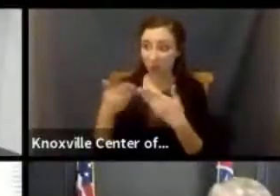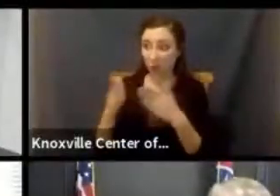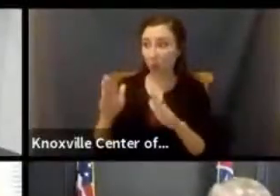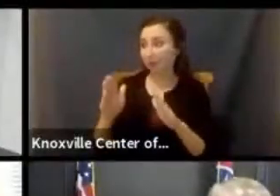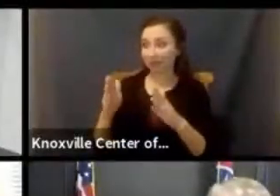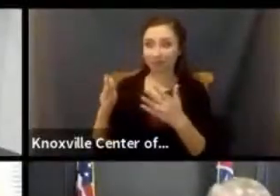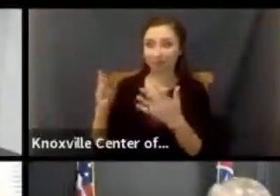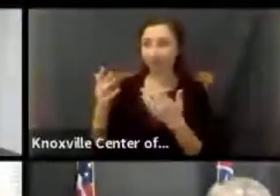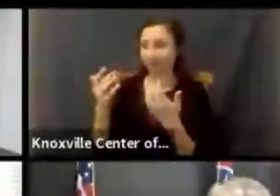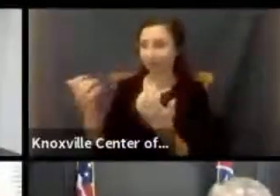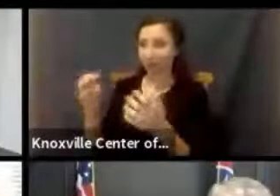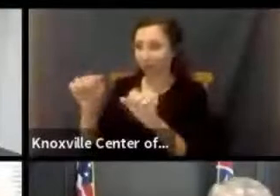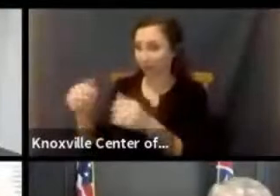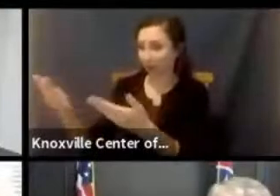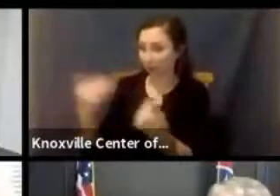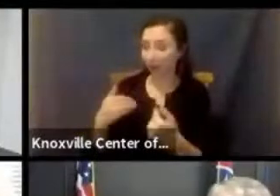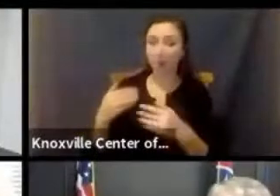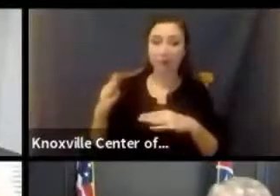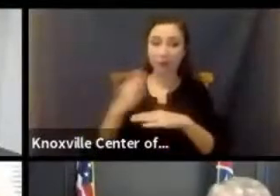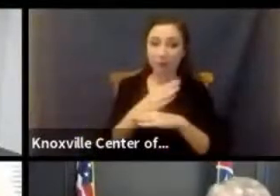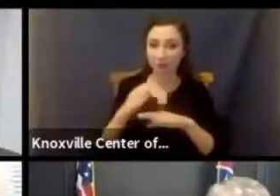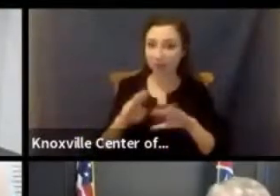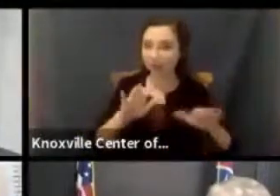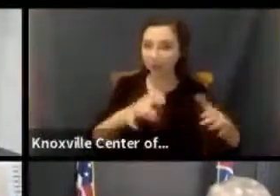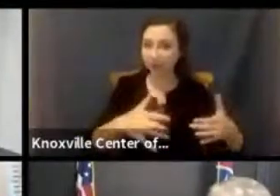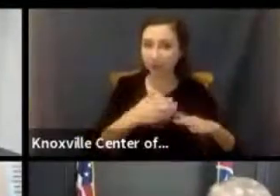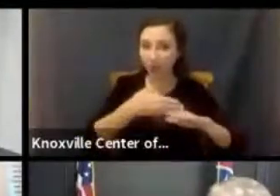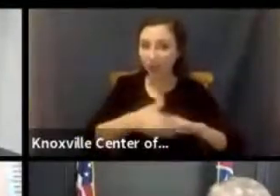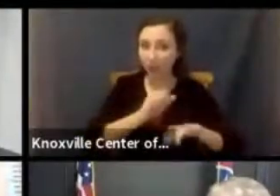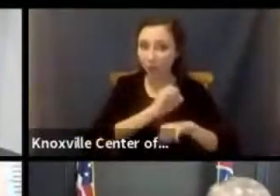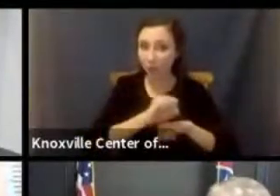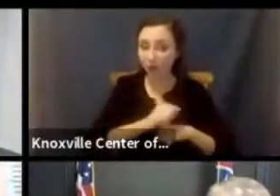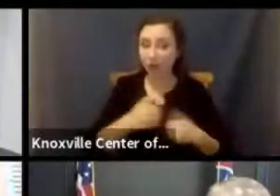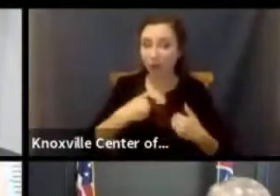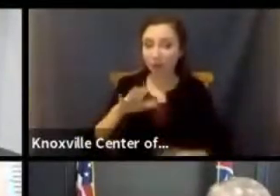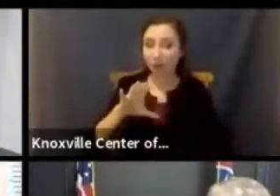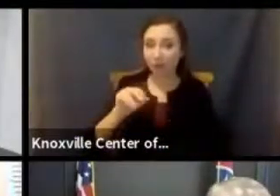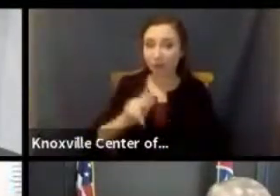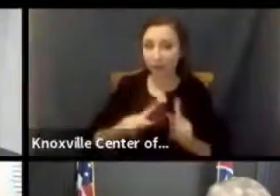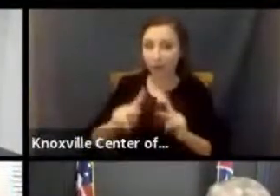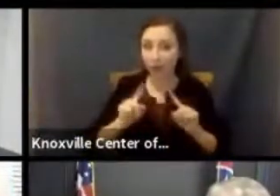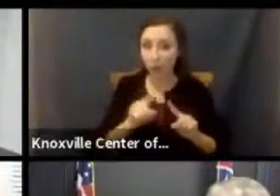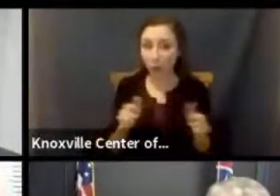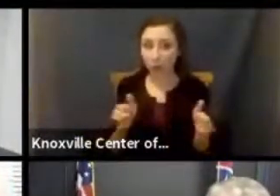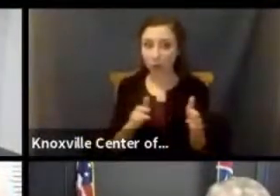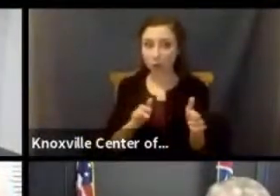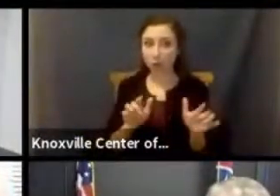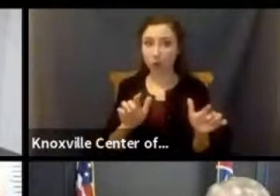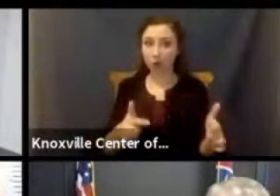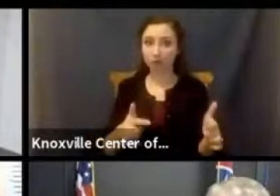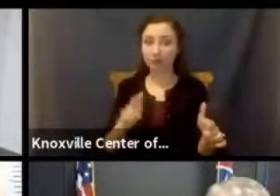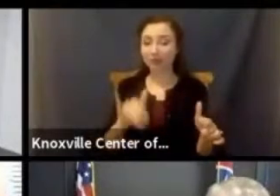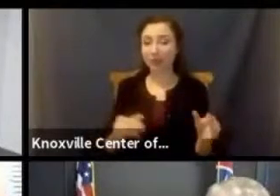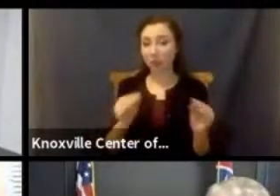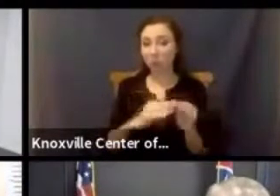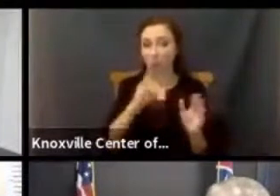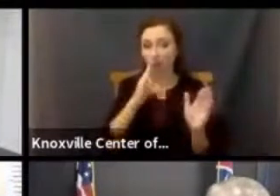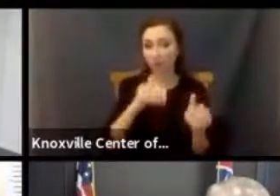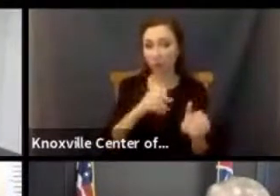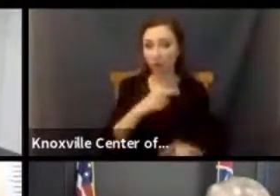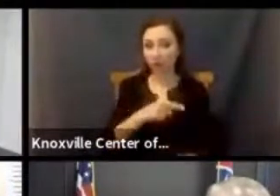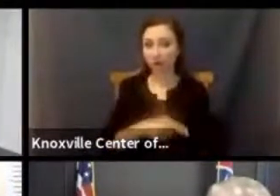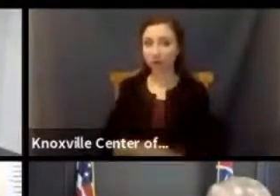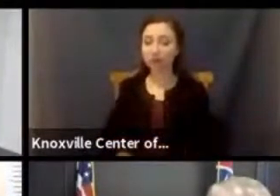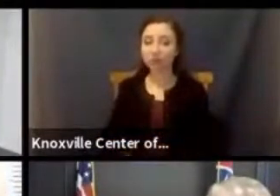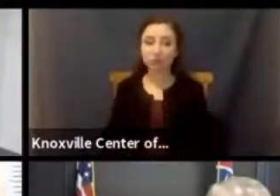A business getting together, there are people after work and having 50 people come to a small area. That's more what this is considered for.